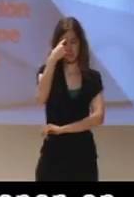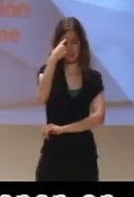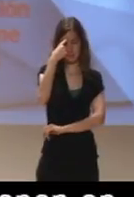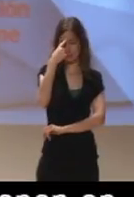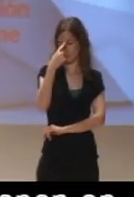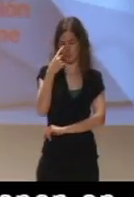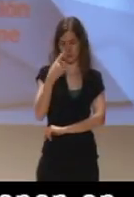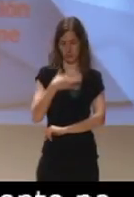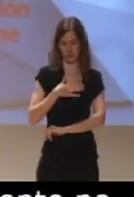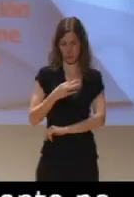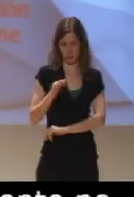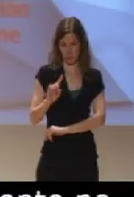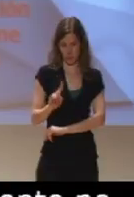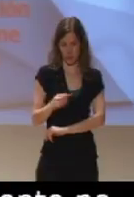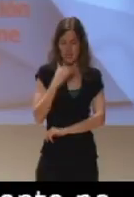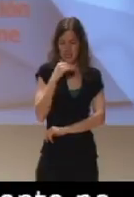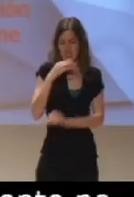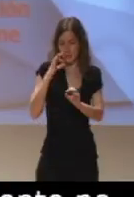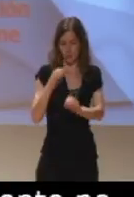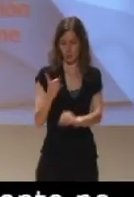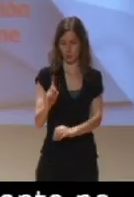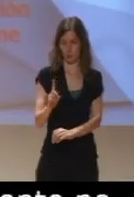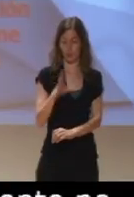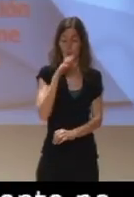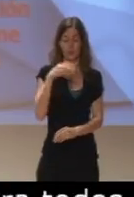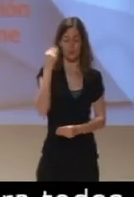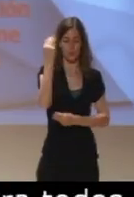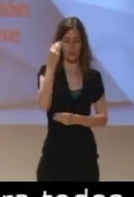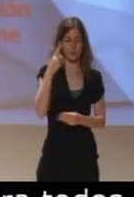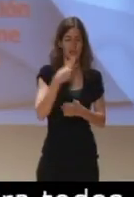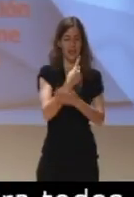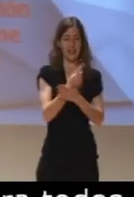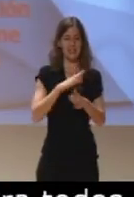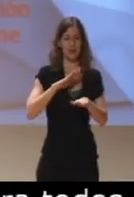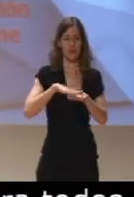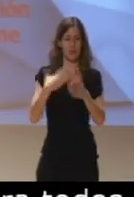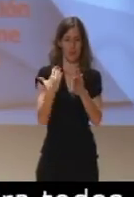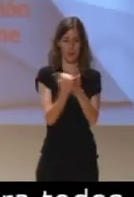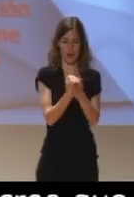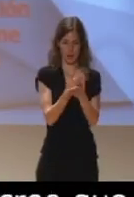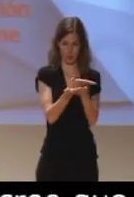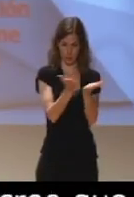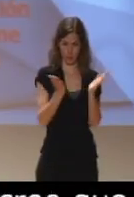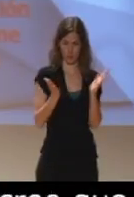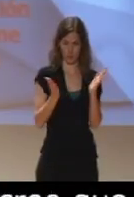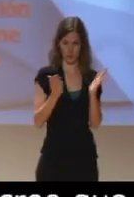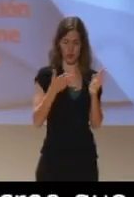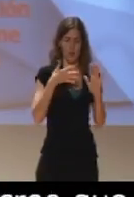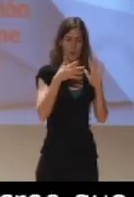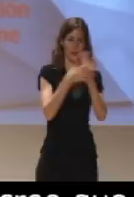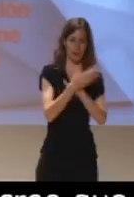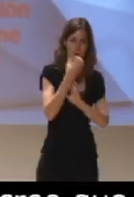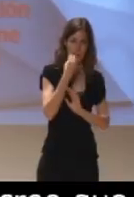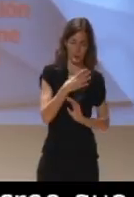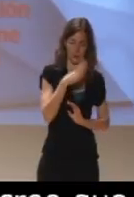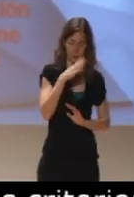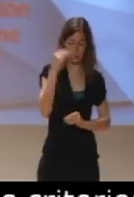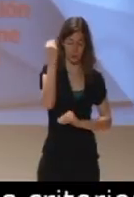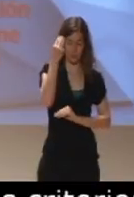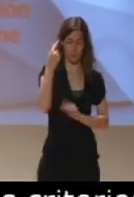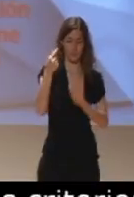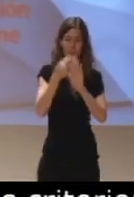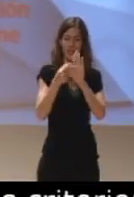But do the manufacturers of these products take into account all the accessibility for all? I don't think so. I